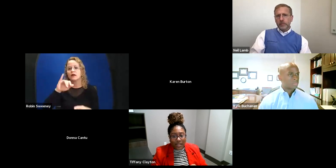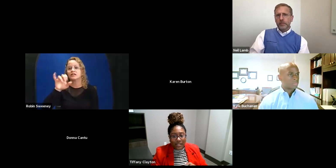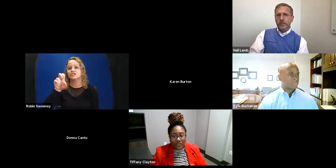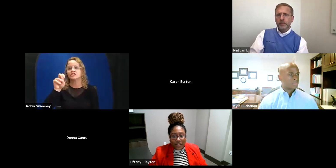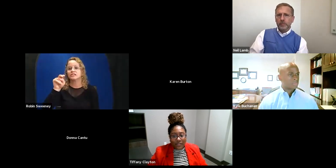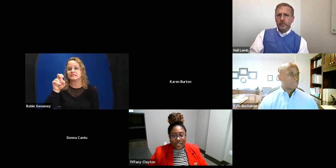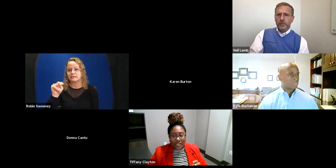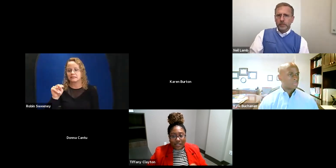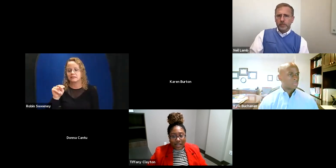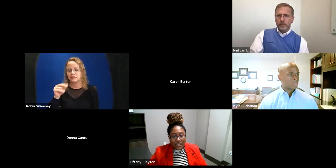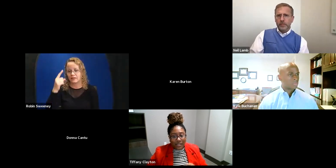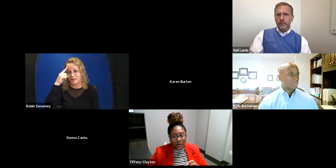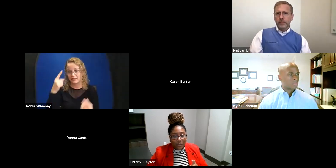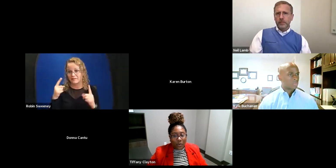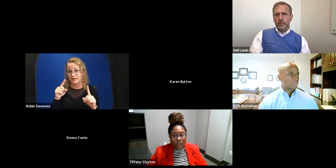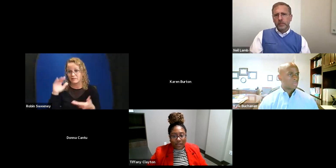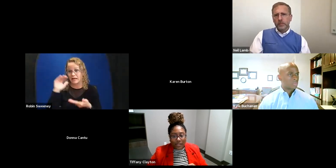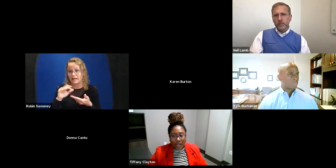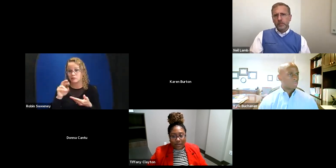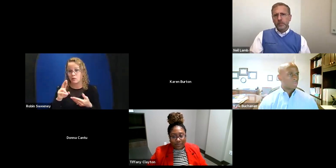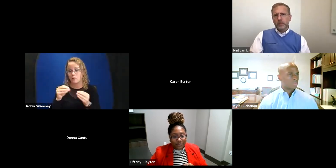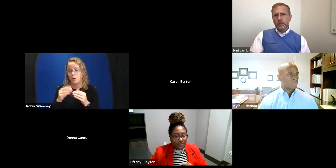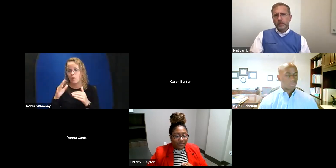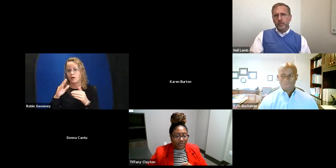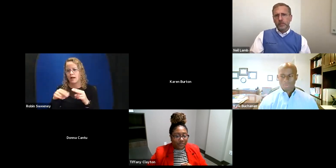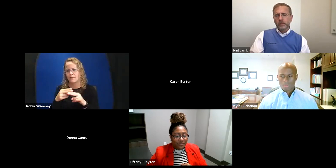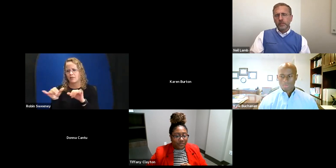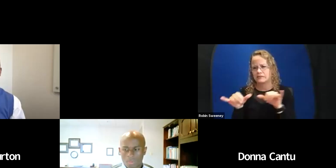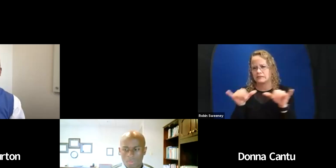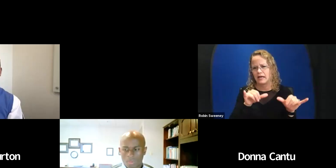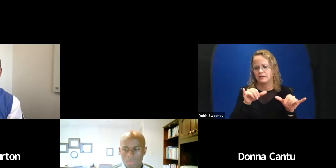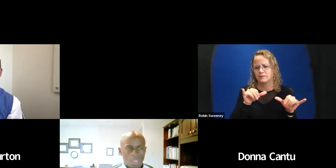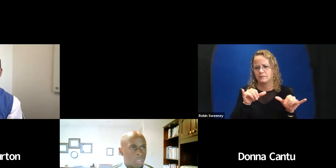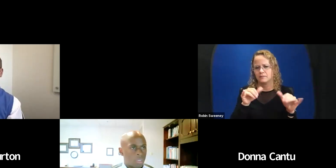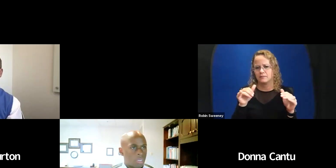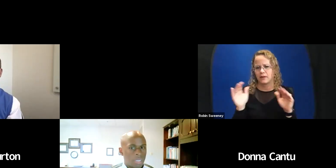put, is the effectiveness less or more about the same?